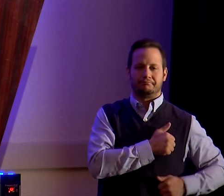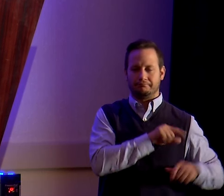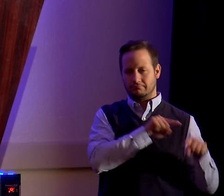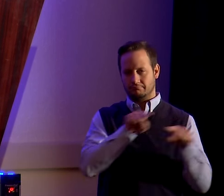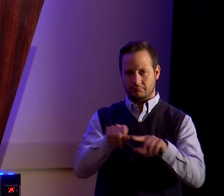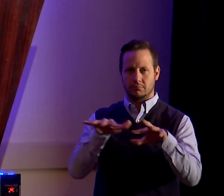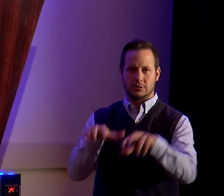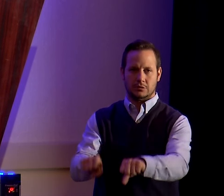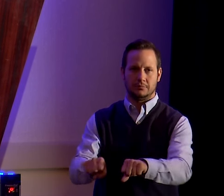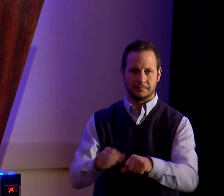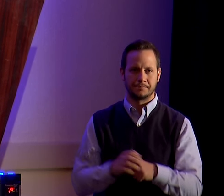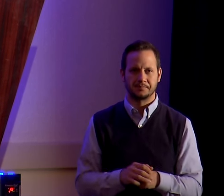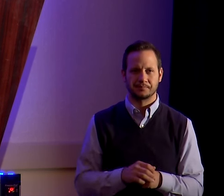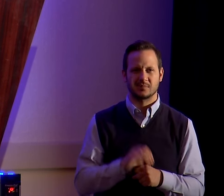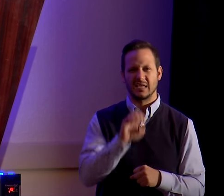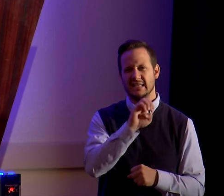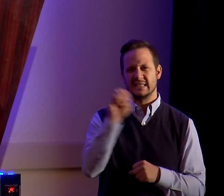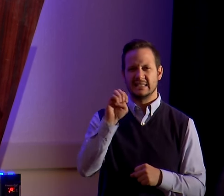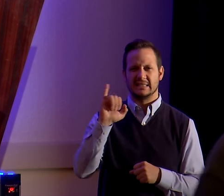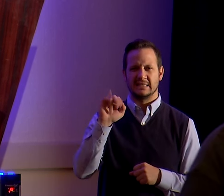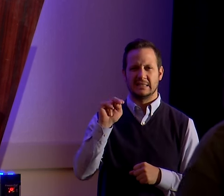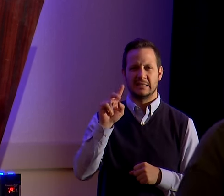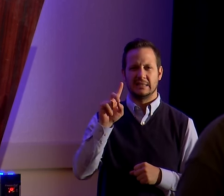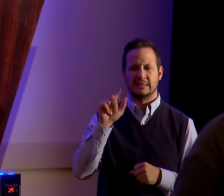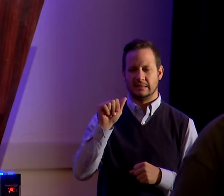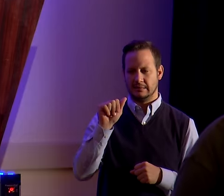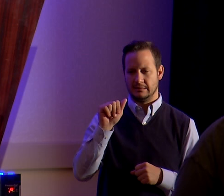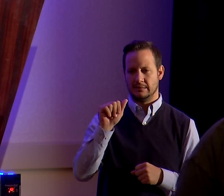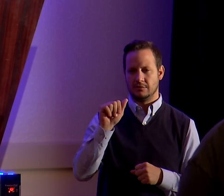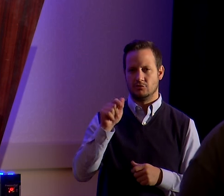and then took over the whole place.